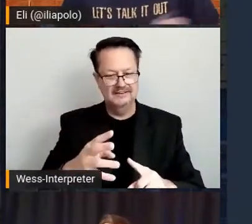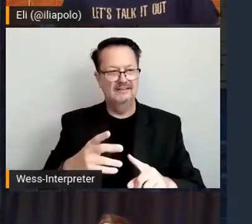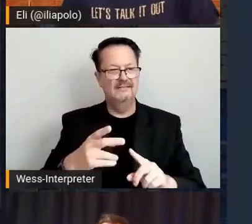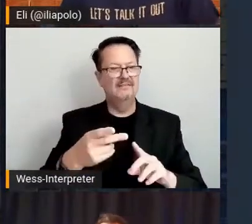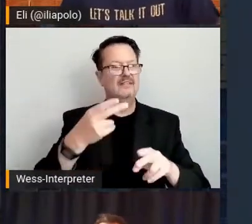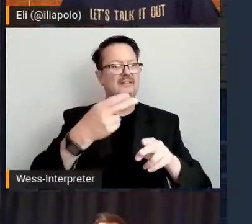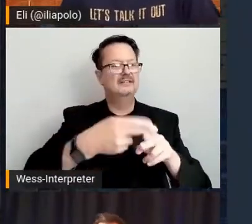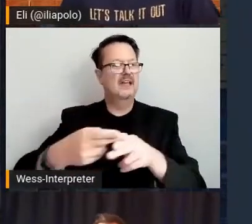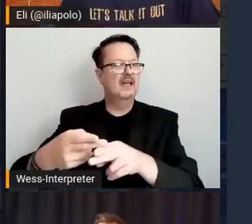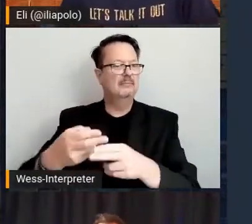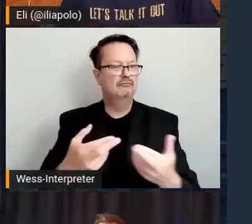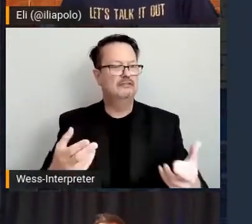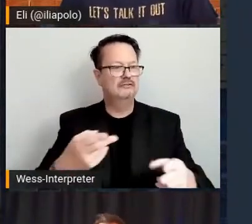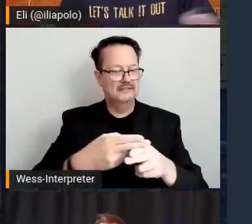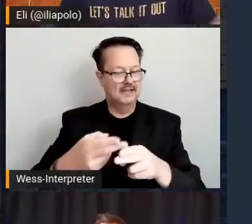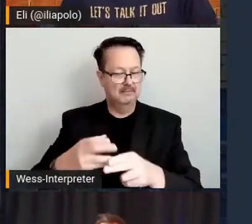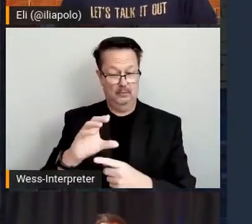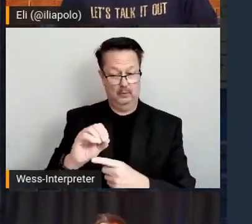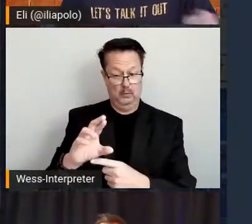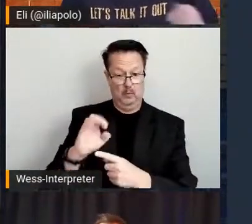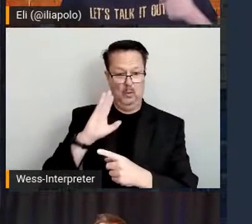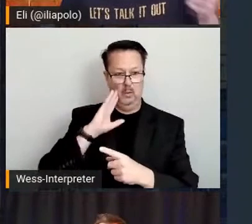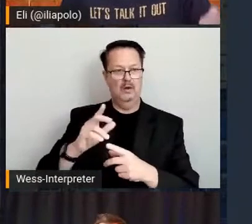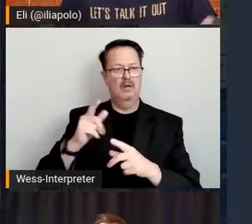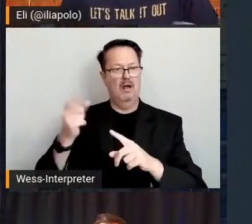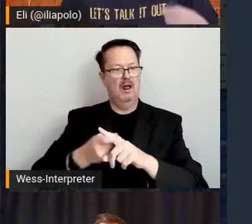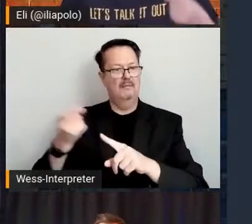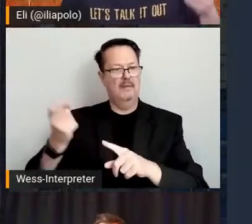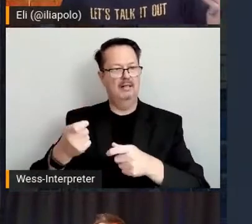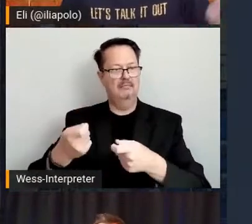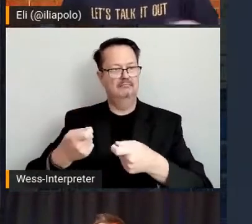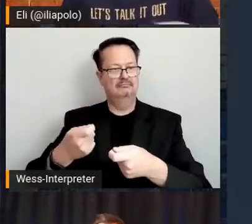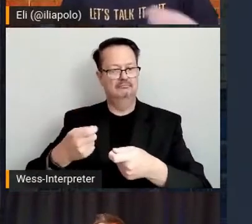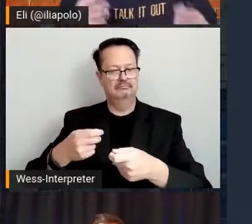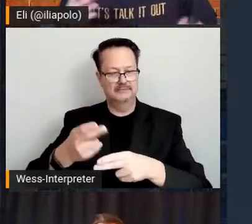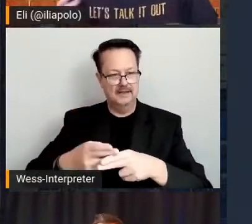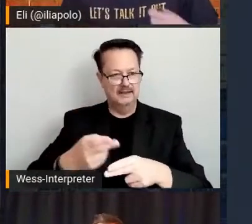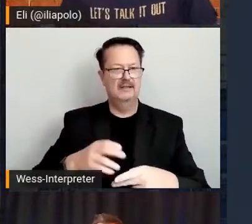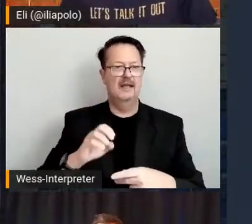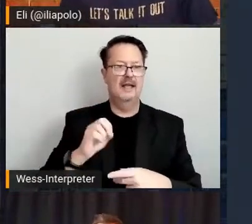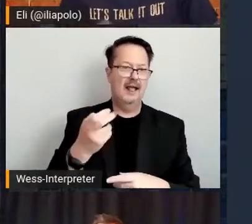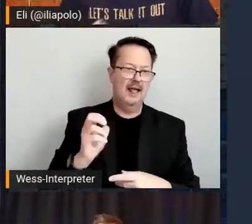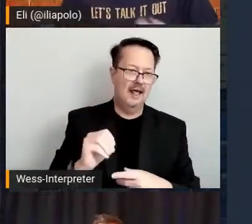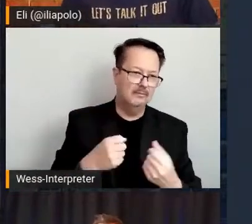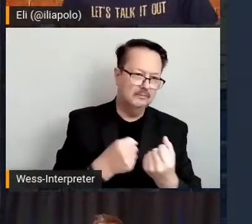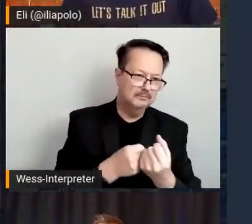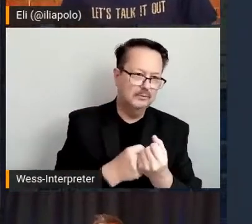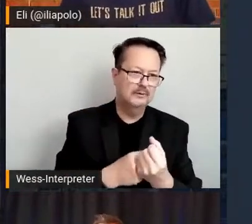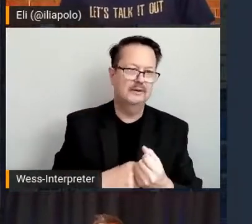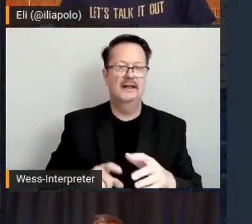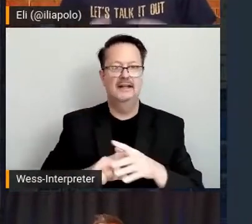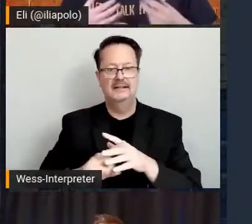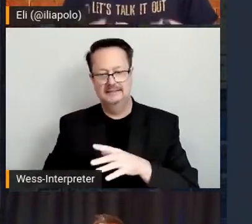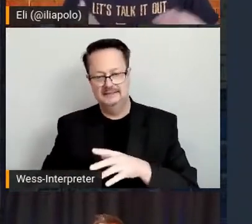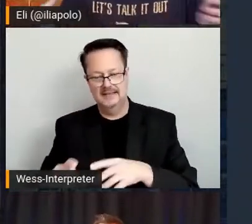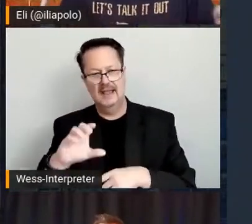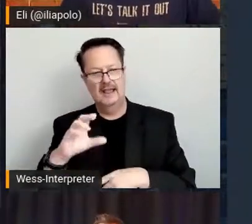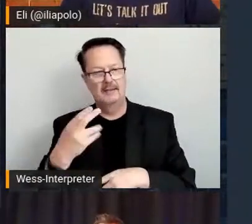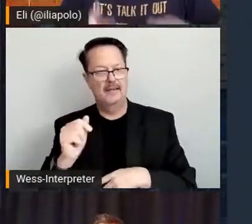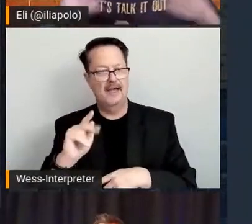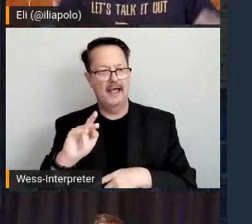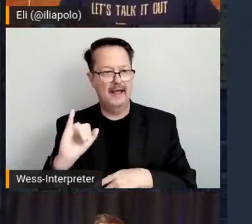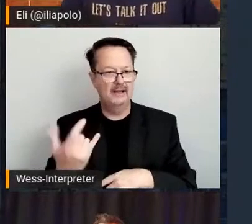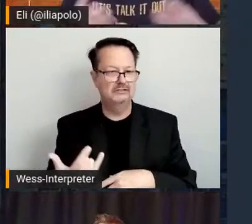something that the core API does. There's also Helm support, escape hatching, resource dependencies, a bunch of these stuff that's needed